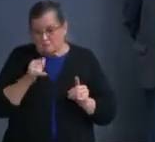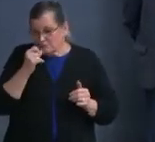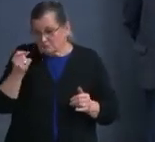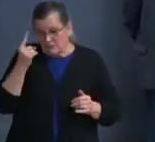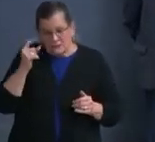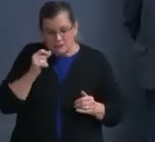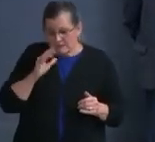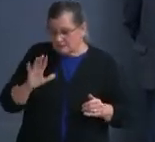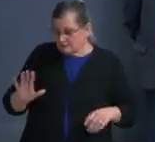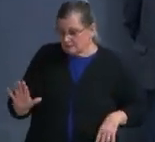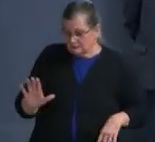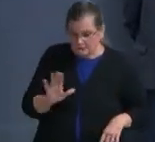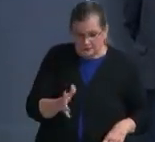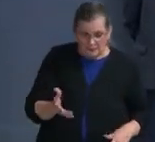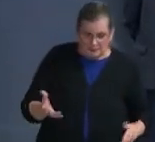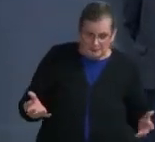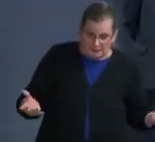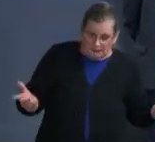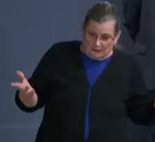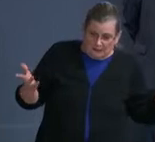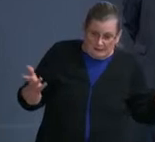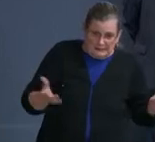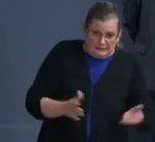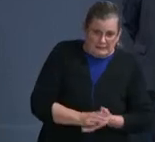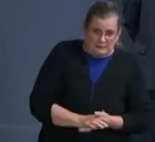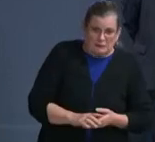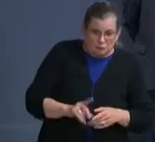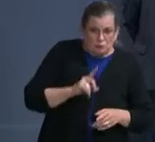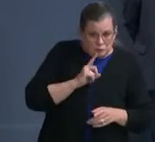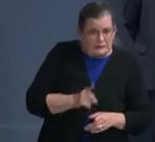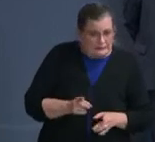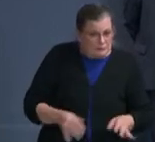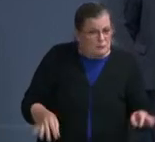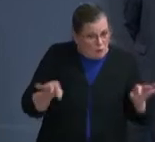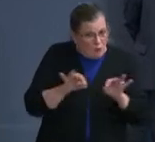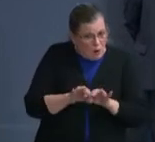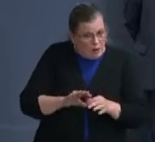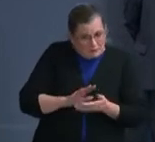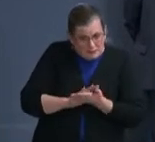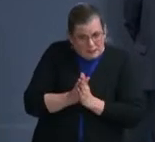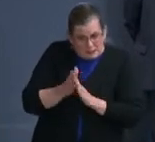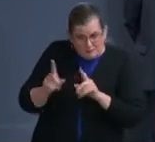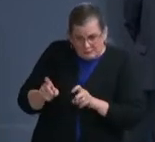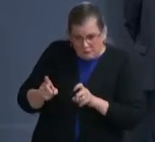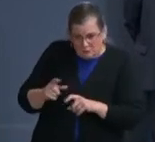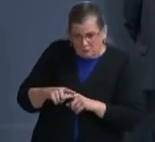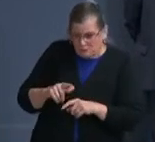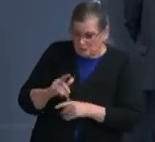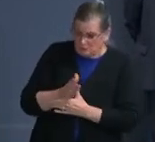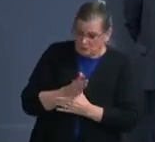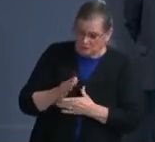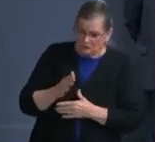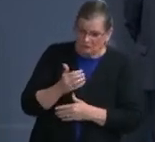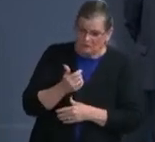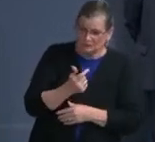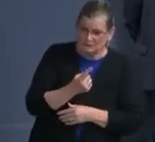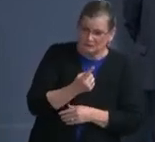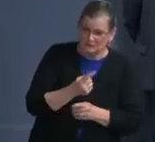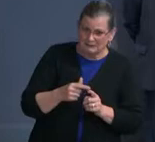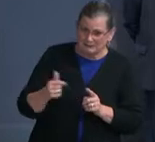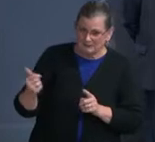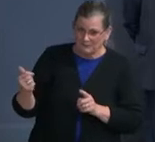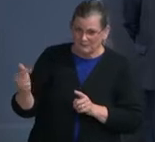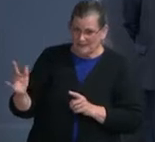mind, but would be optimal for them to be tested within the 3 to 5 days since that exposure.